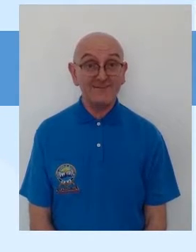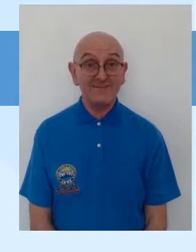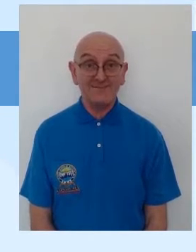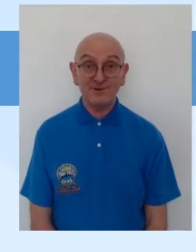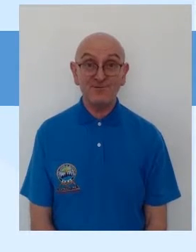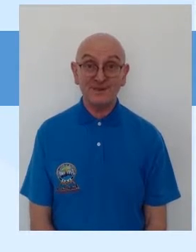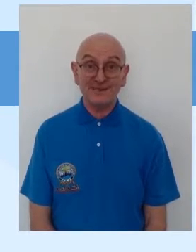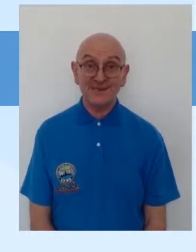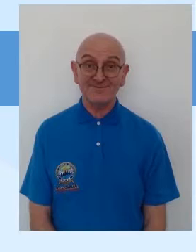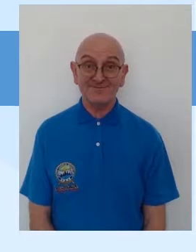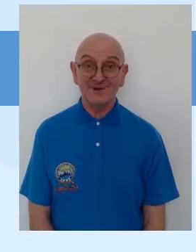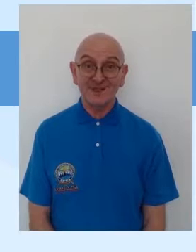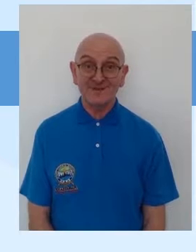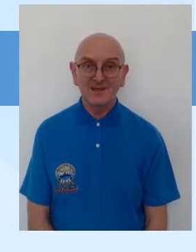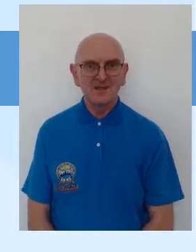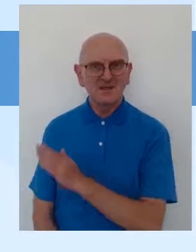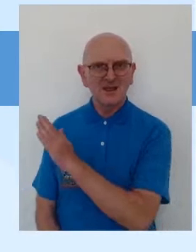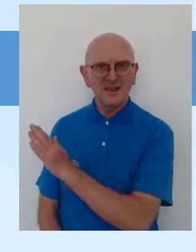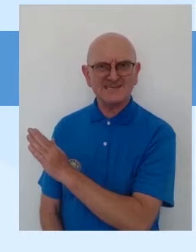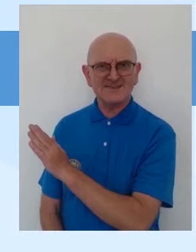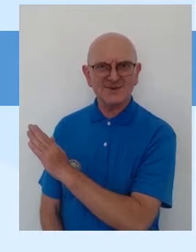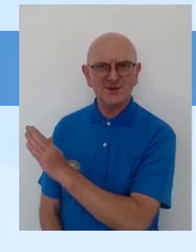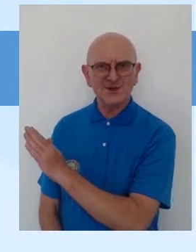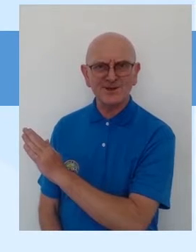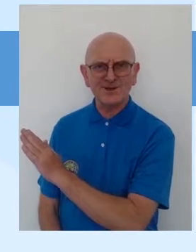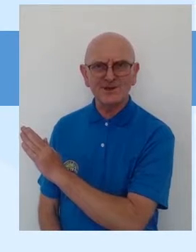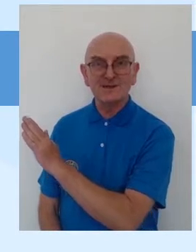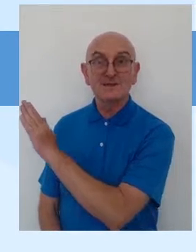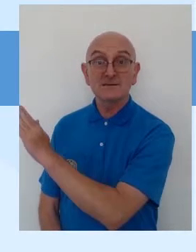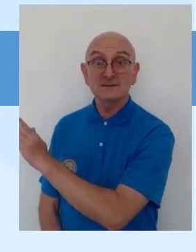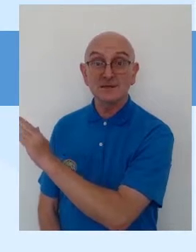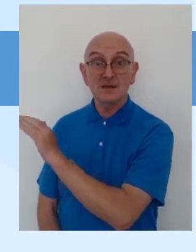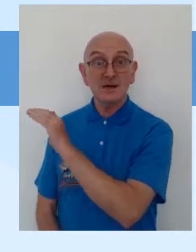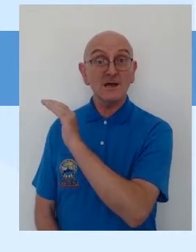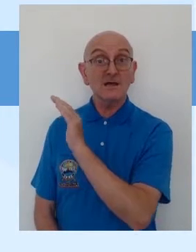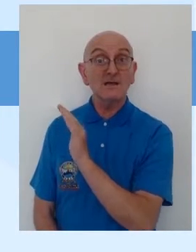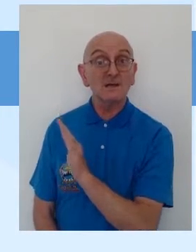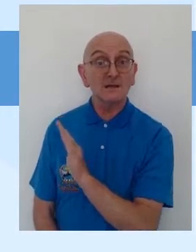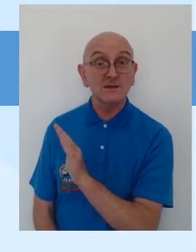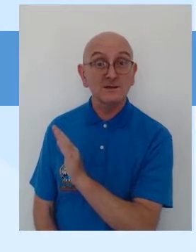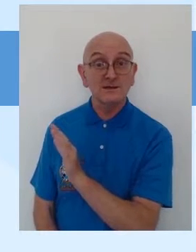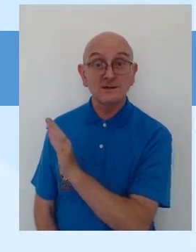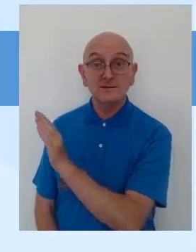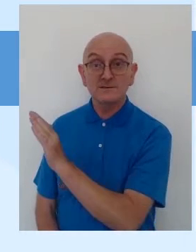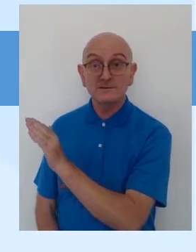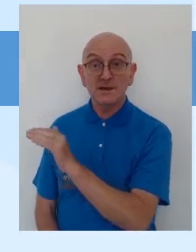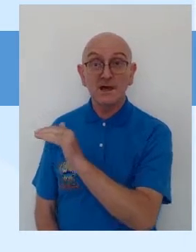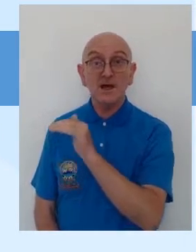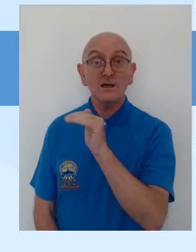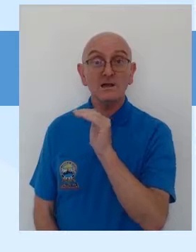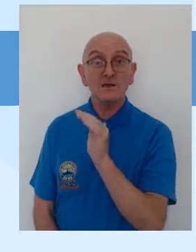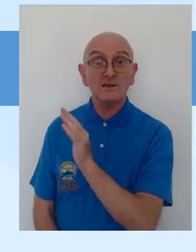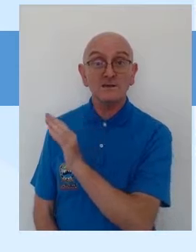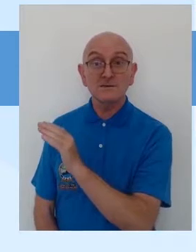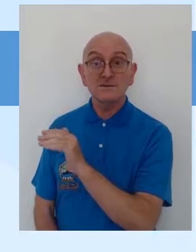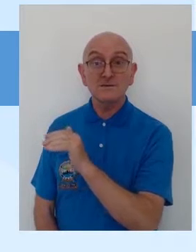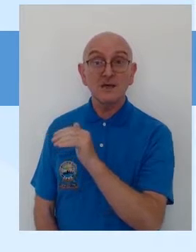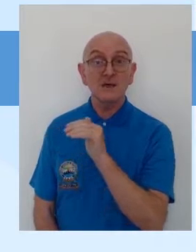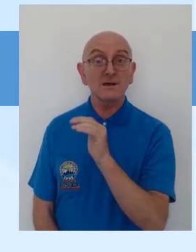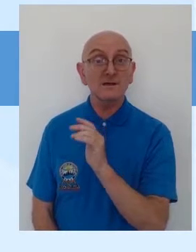that every week, haven't we? Let's have a look. D-up,